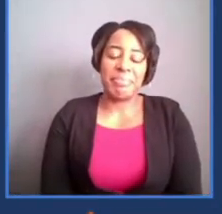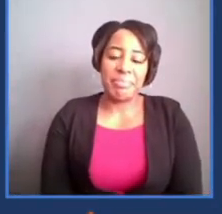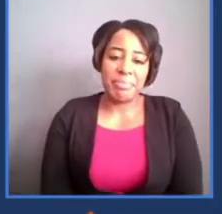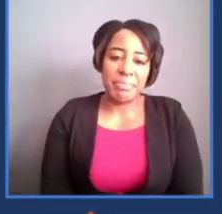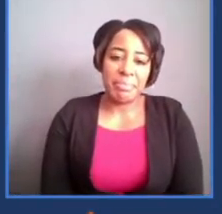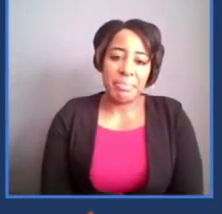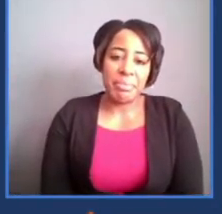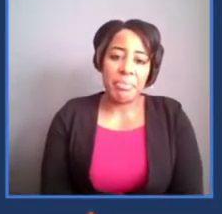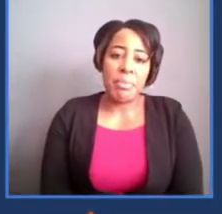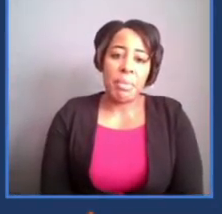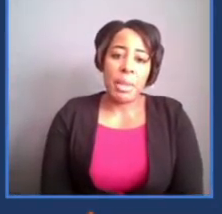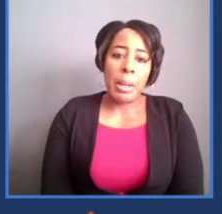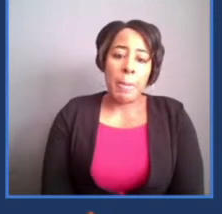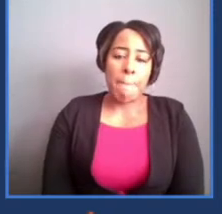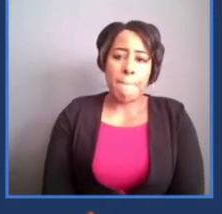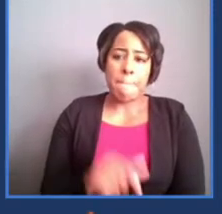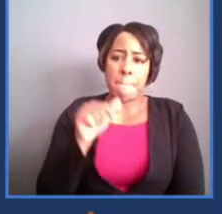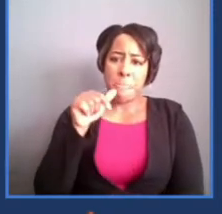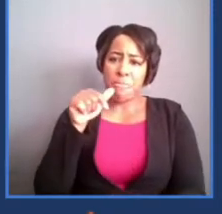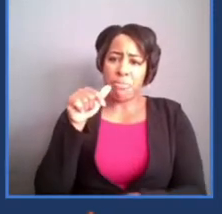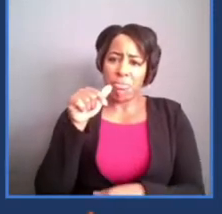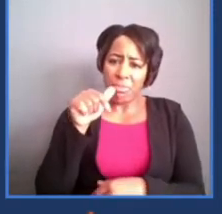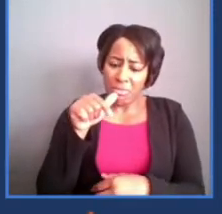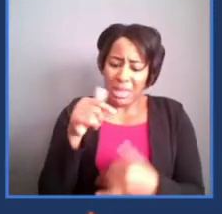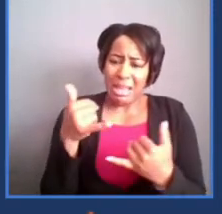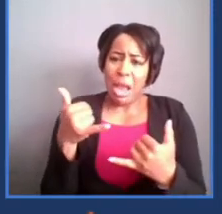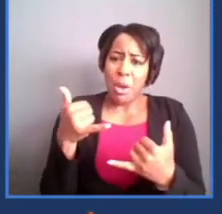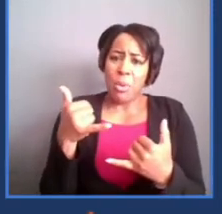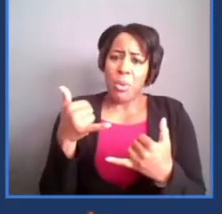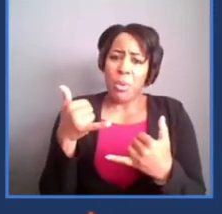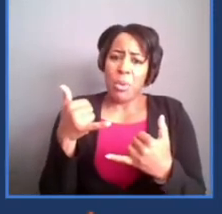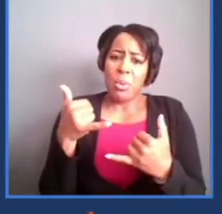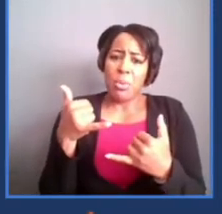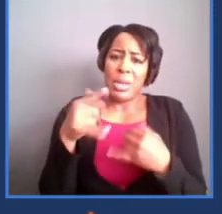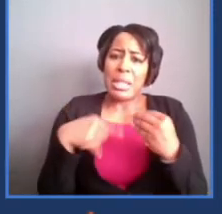This is about love. I love you too.